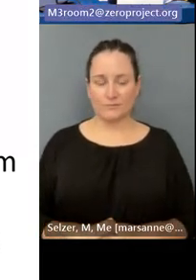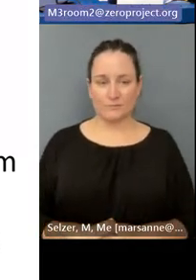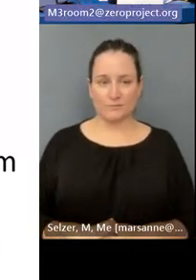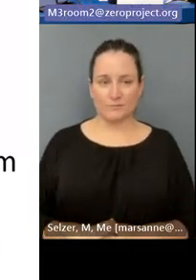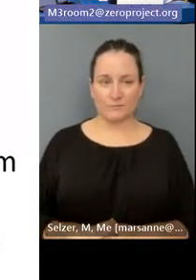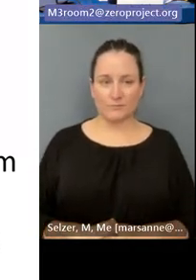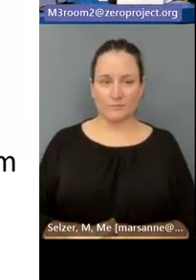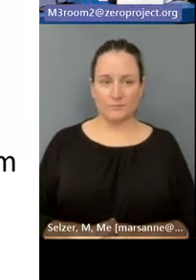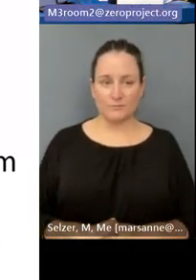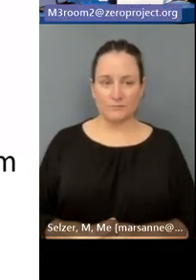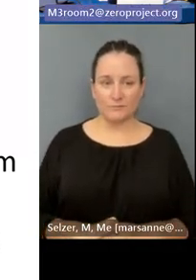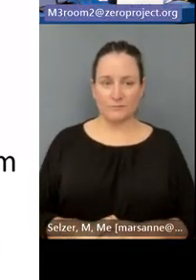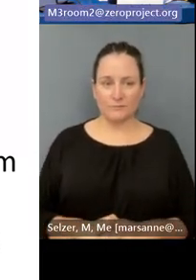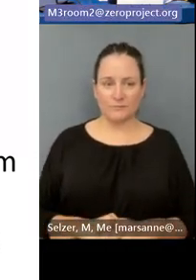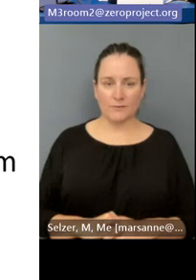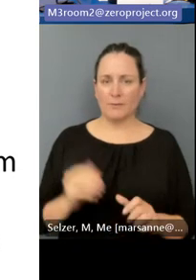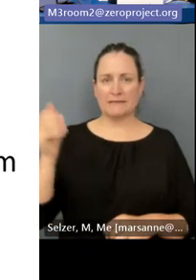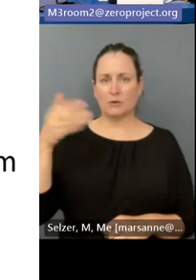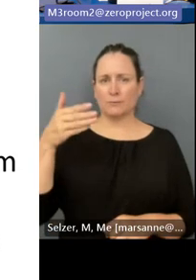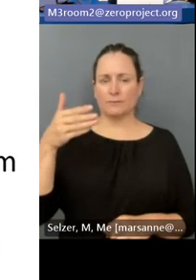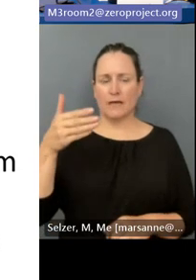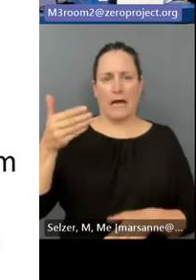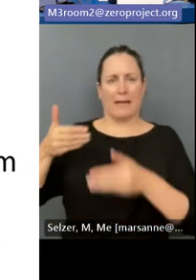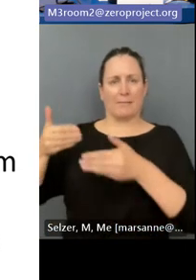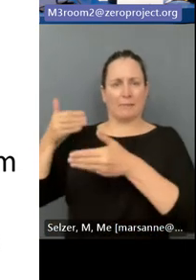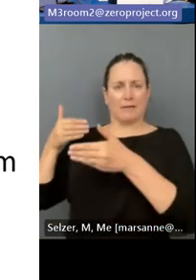I skipped ahead, but that's okay. Oh, so anyway,